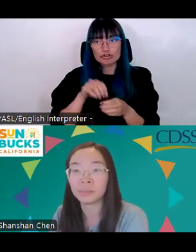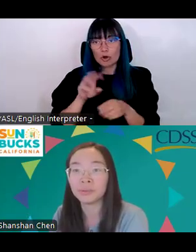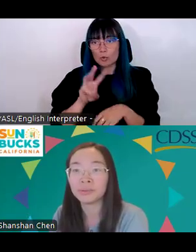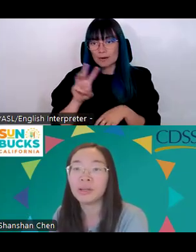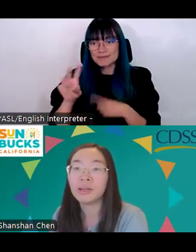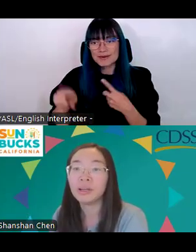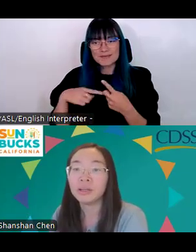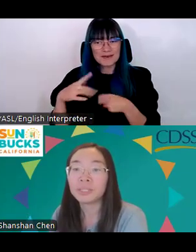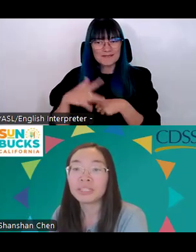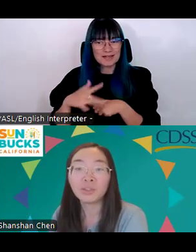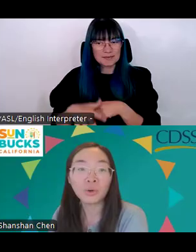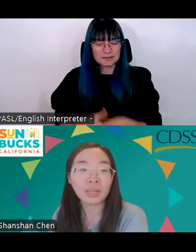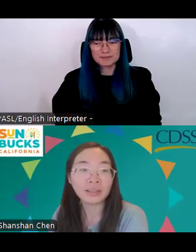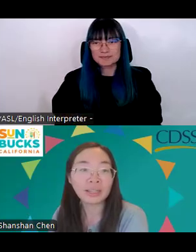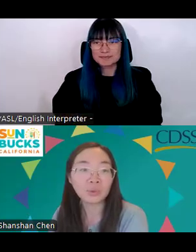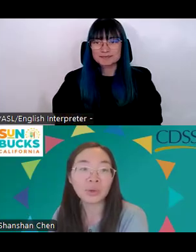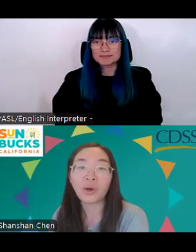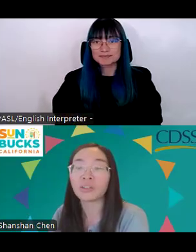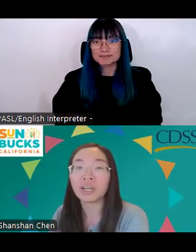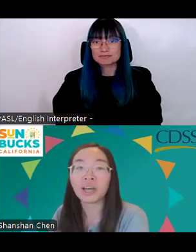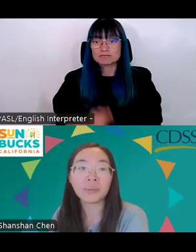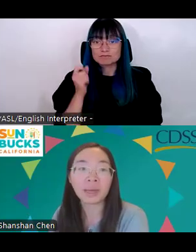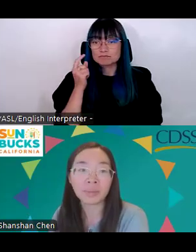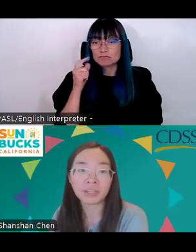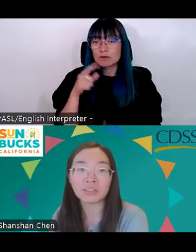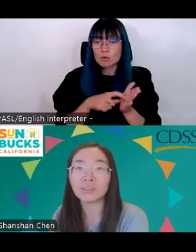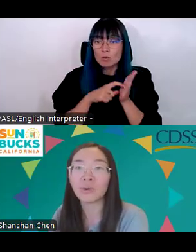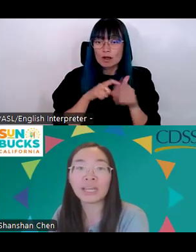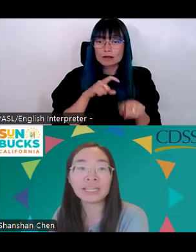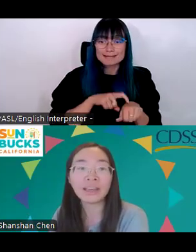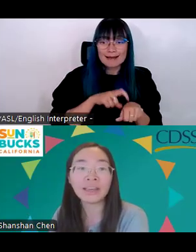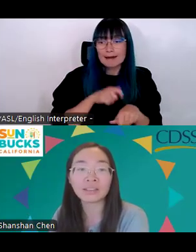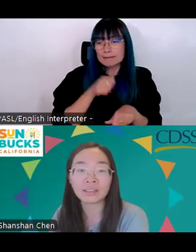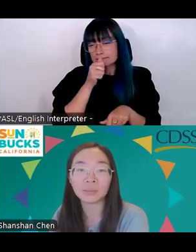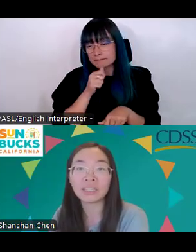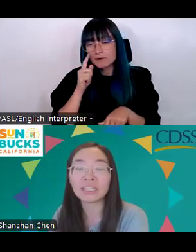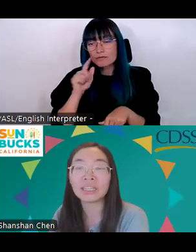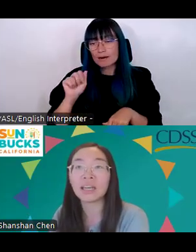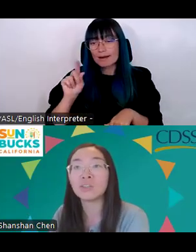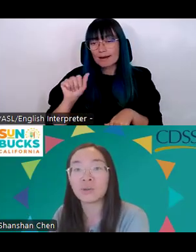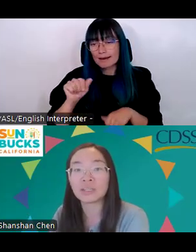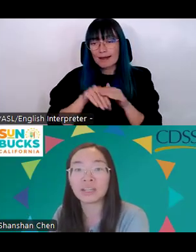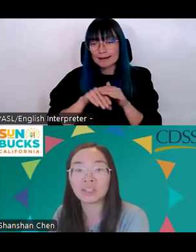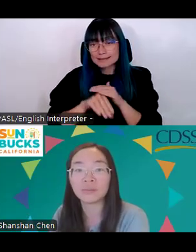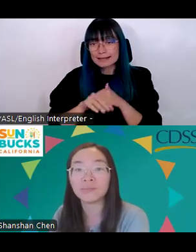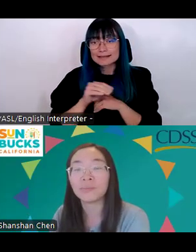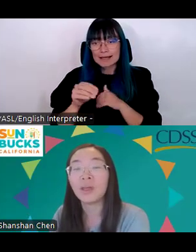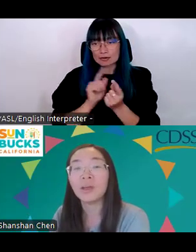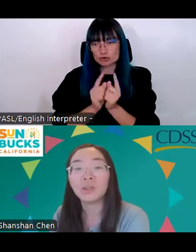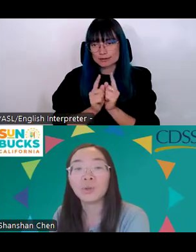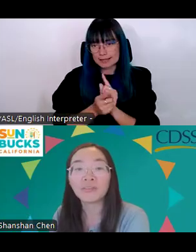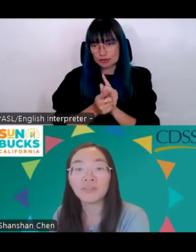once available. Please note that these require time and patience for ADA accessibility and